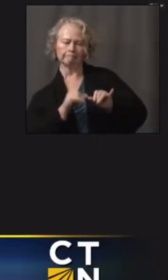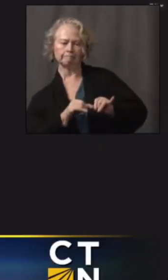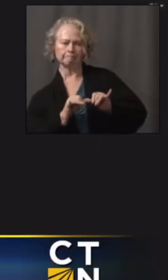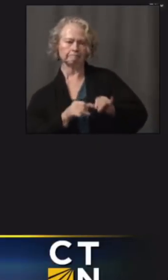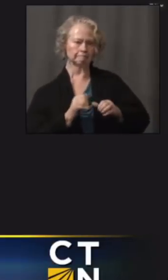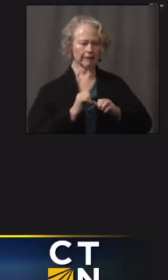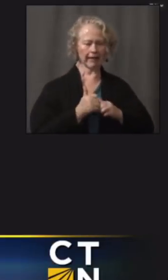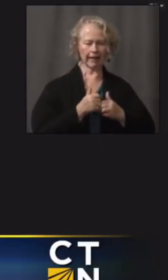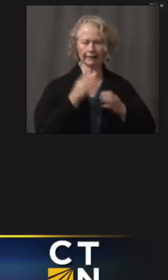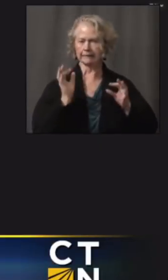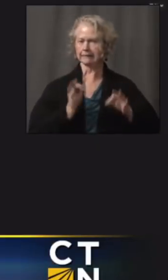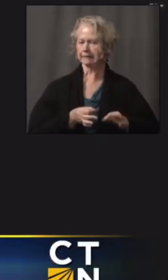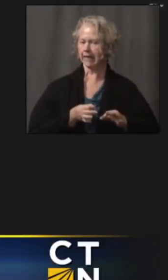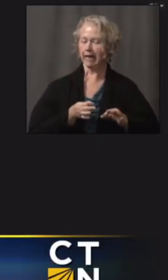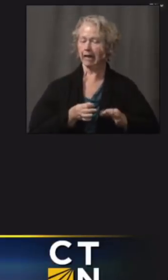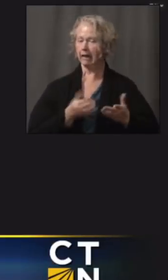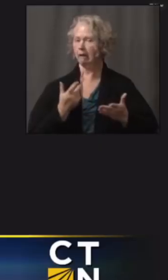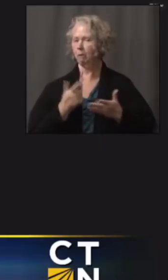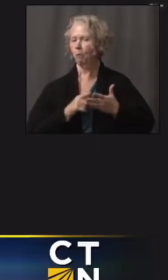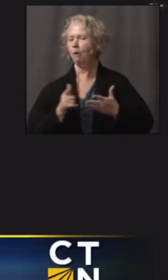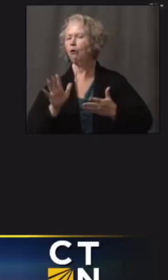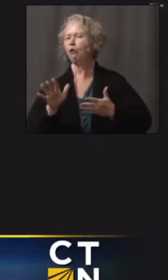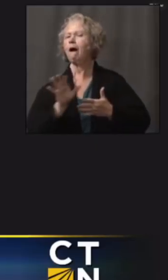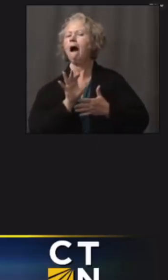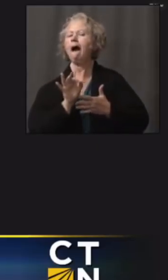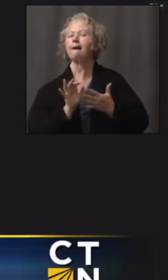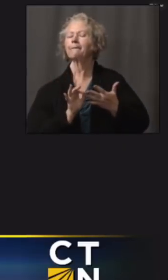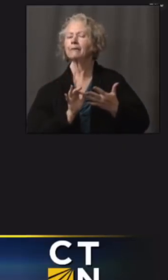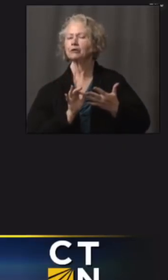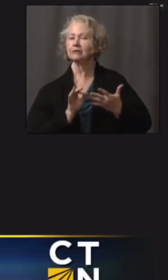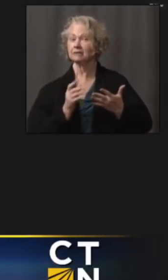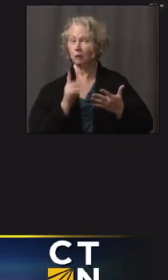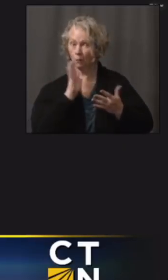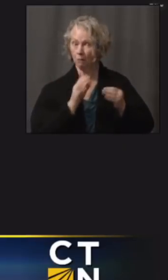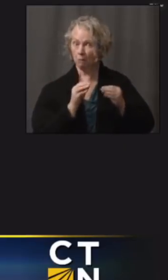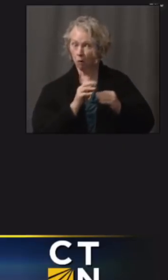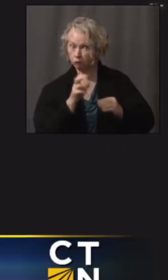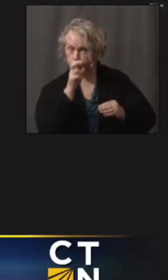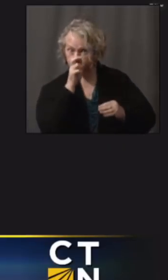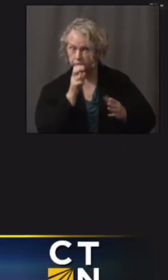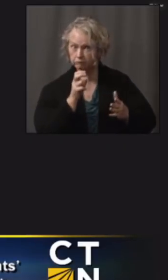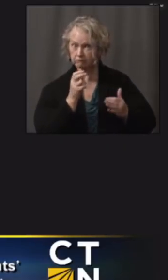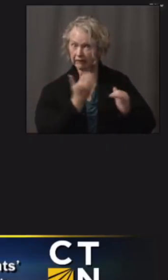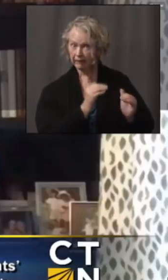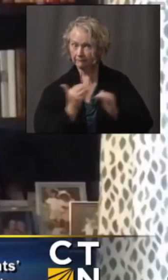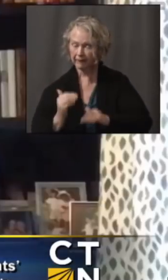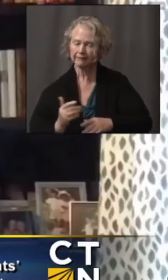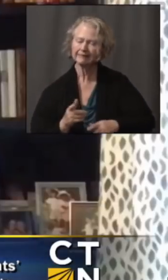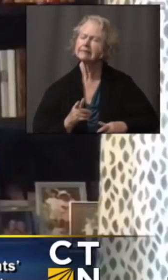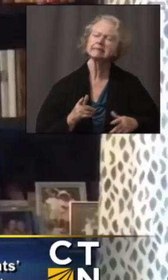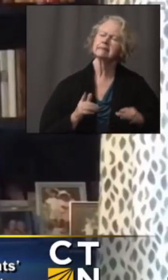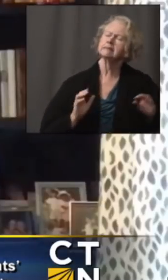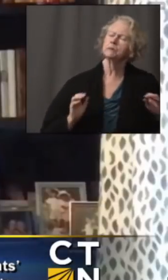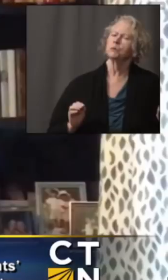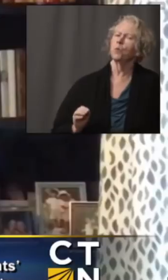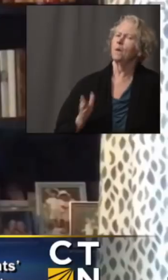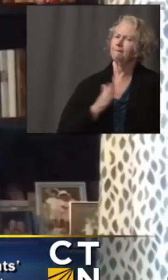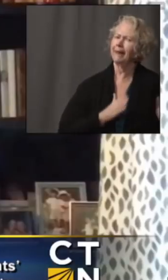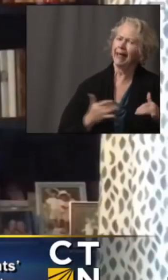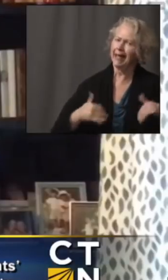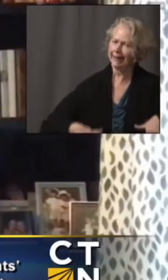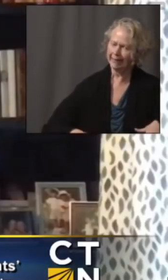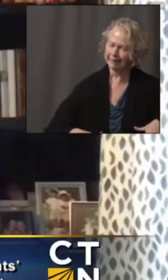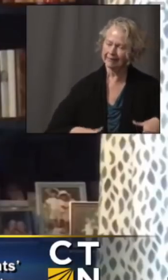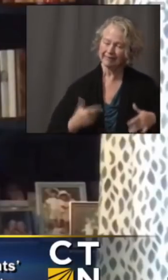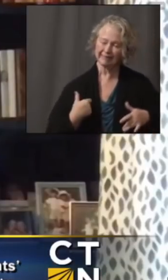those, and what are the possible options that you might take in terms of further restrictions? No plans at this time. We just put in place